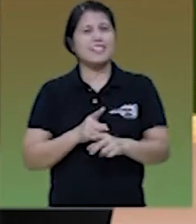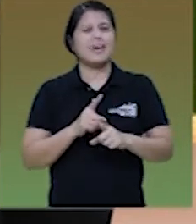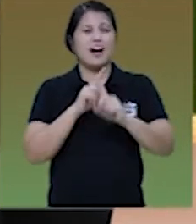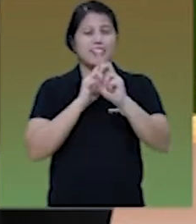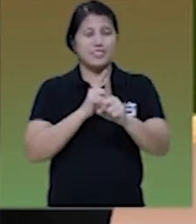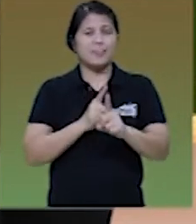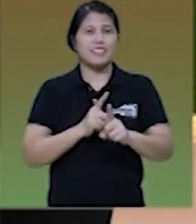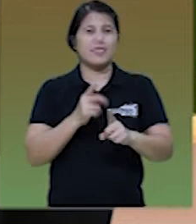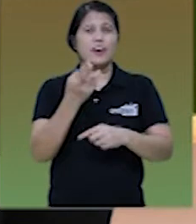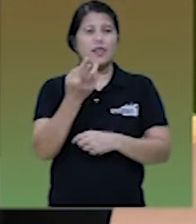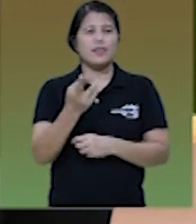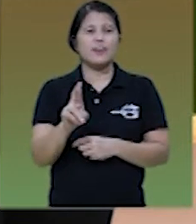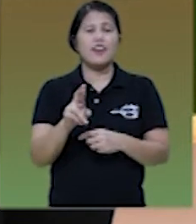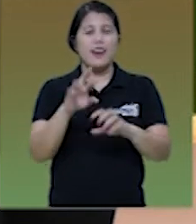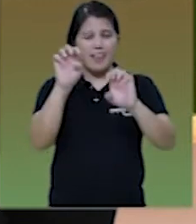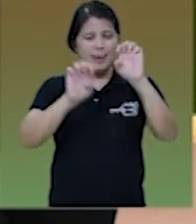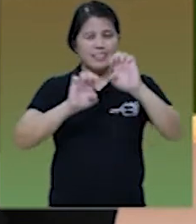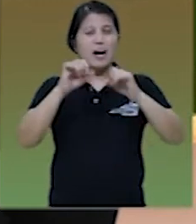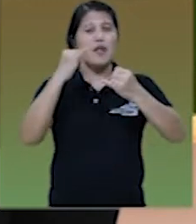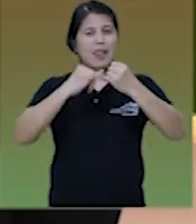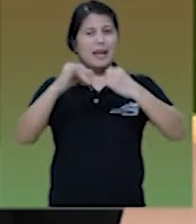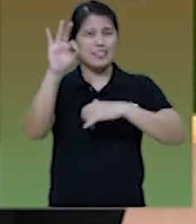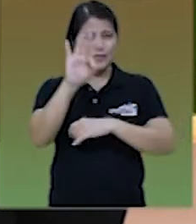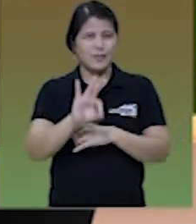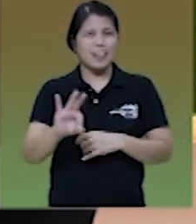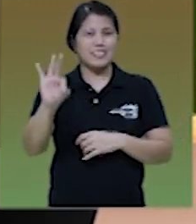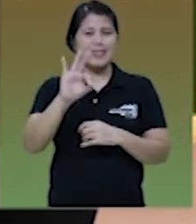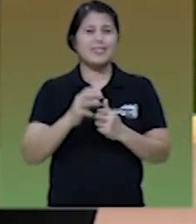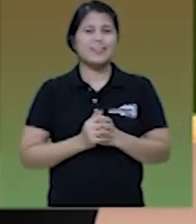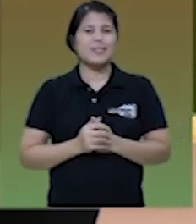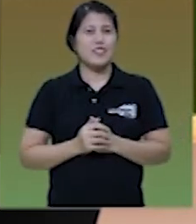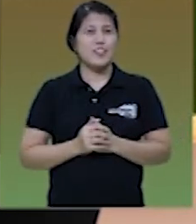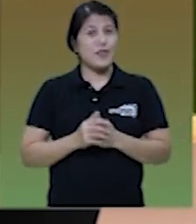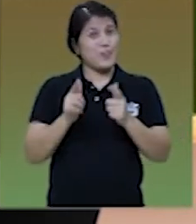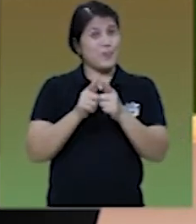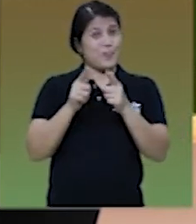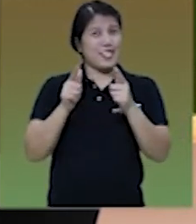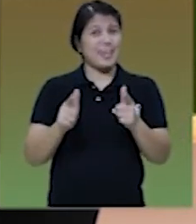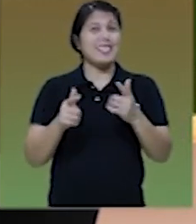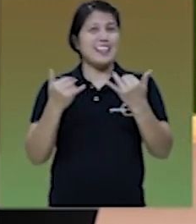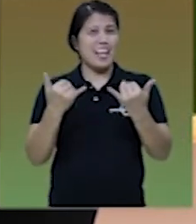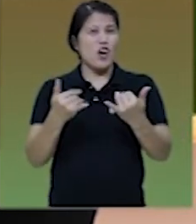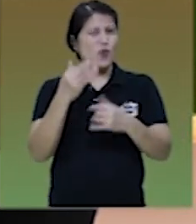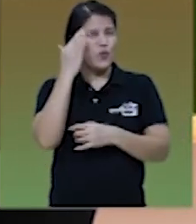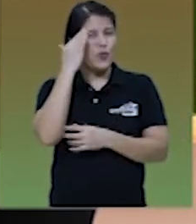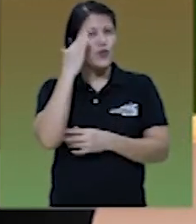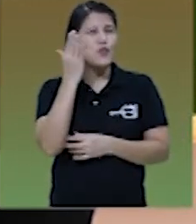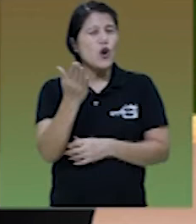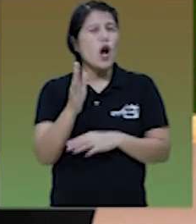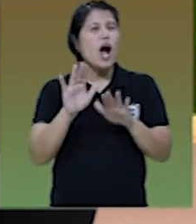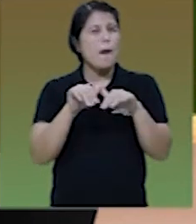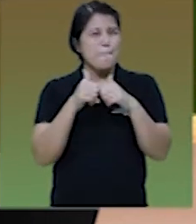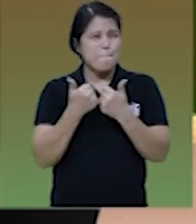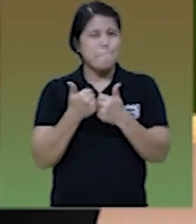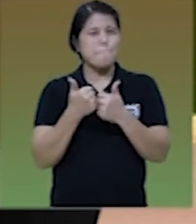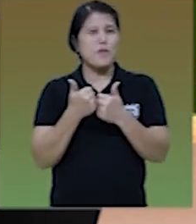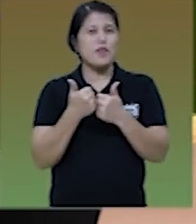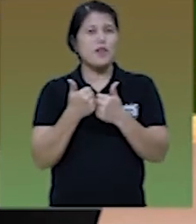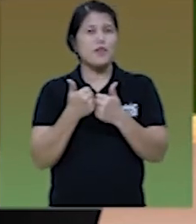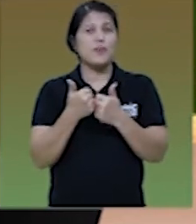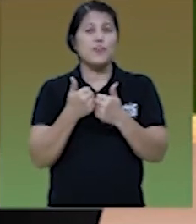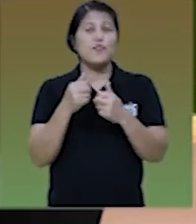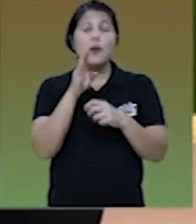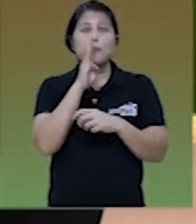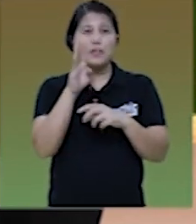their exam last Friday. Great! Now you know how the be verbs